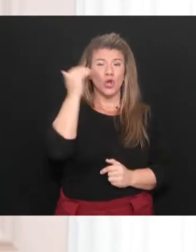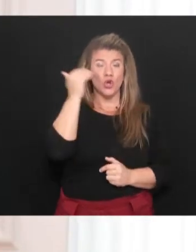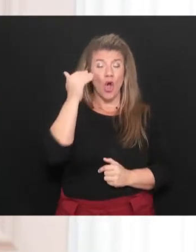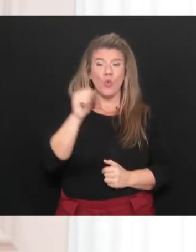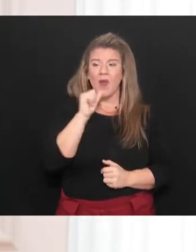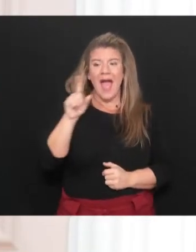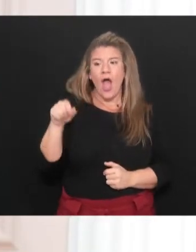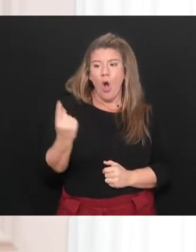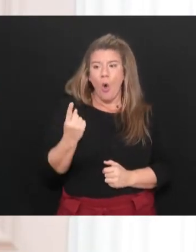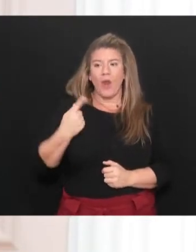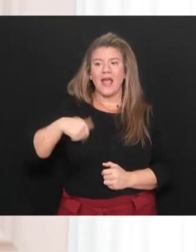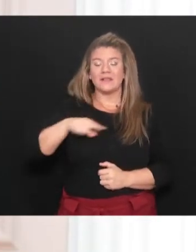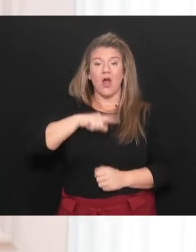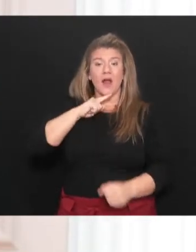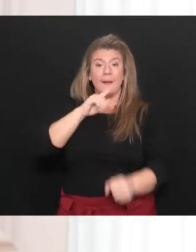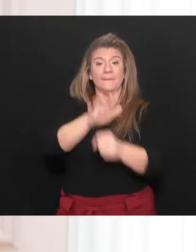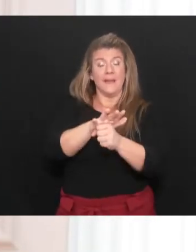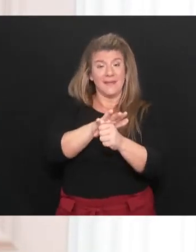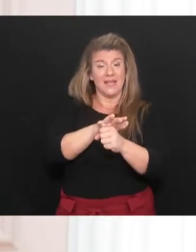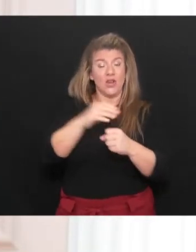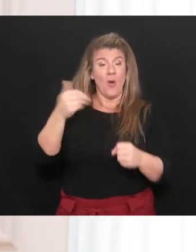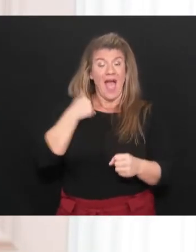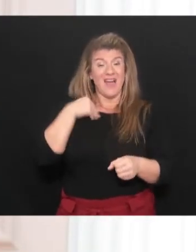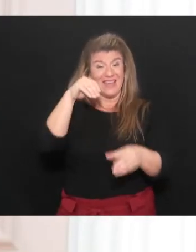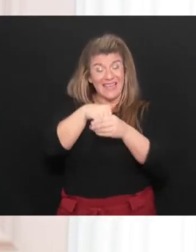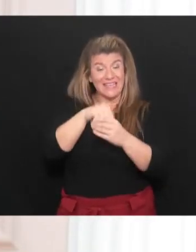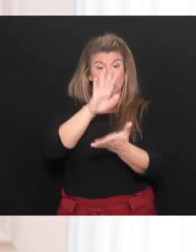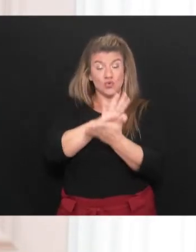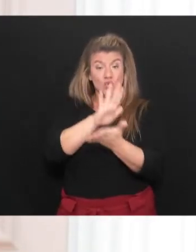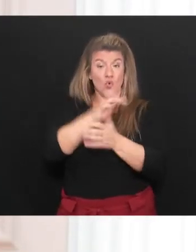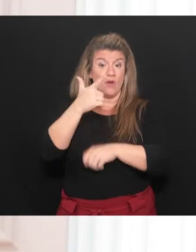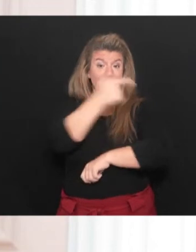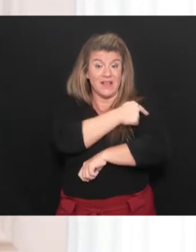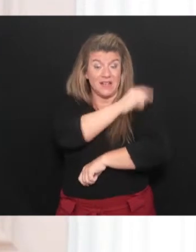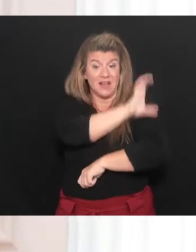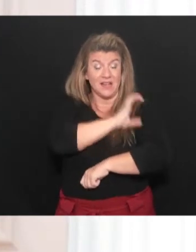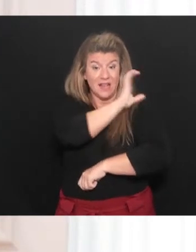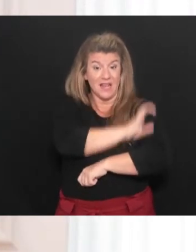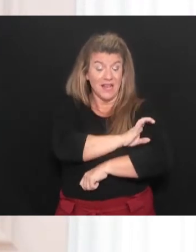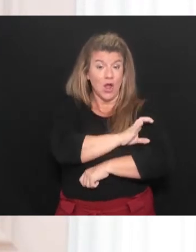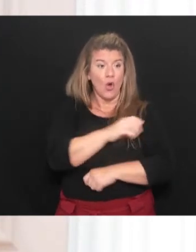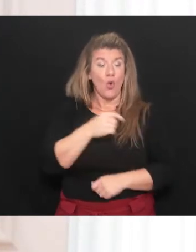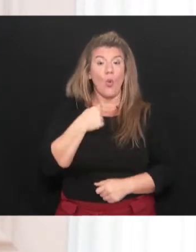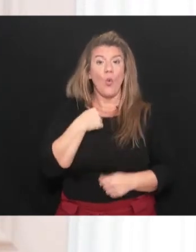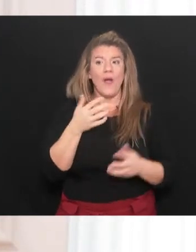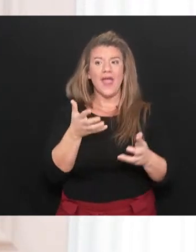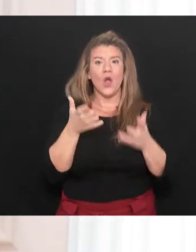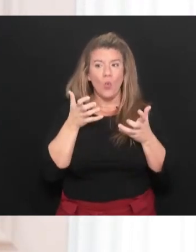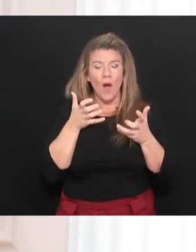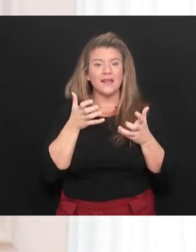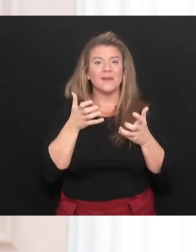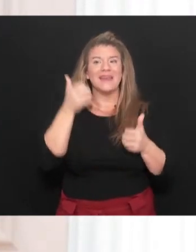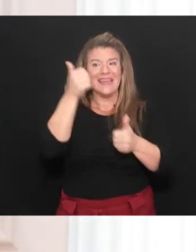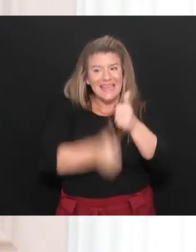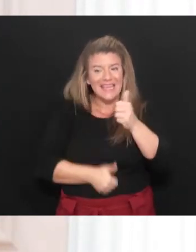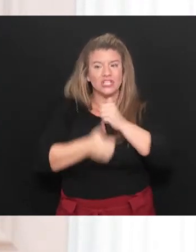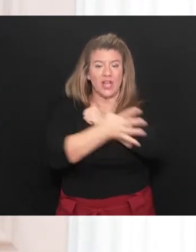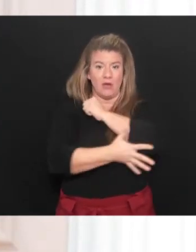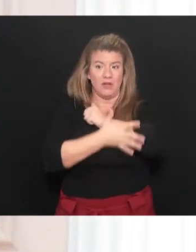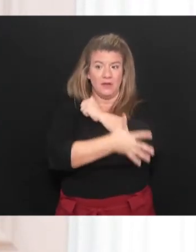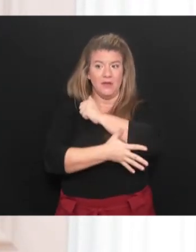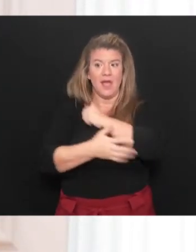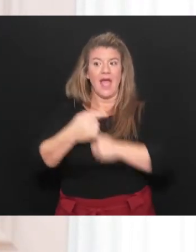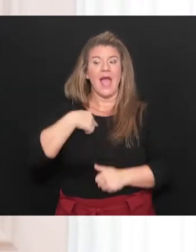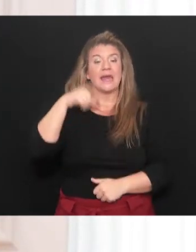committed to holding in-school vaccination clinics, we're committed to holding them in every one of the 55 counties, and I